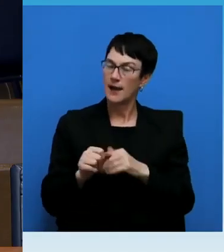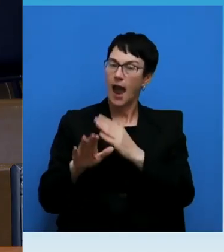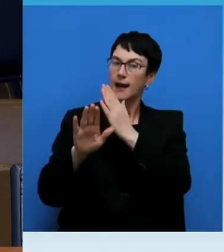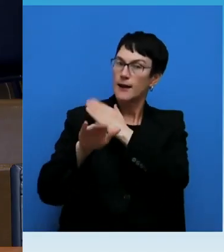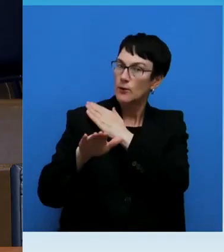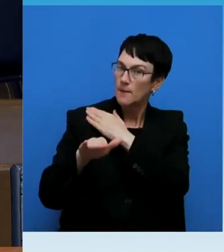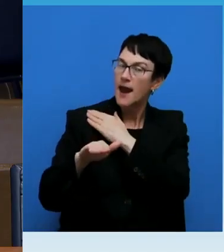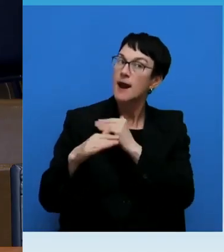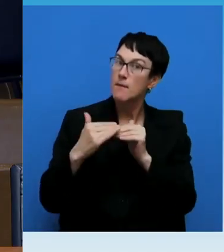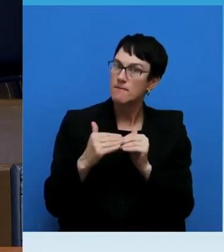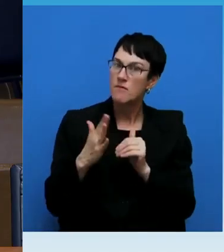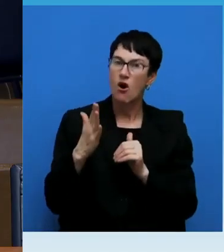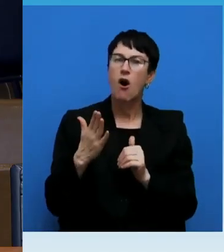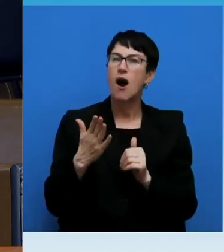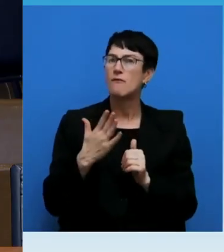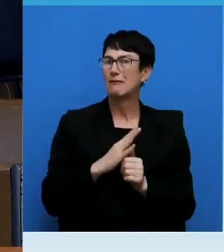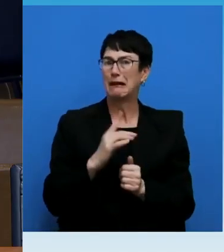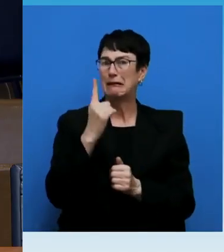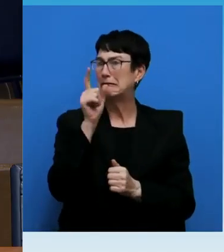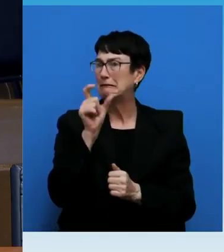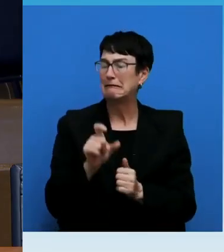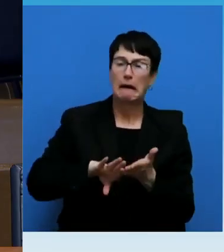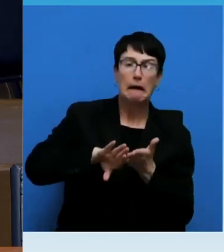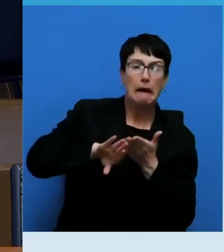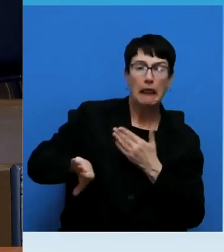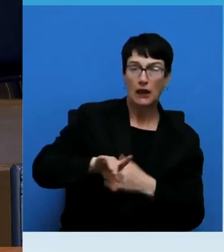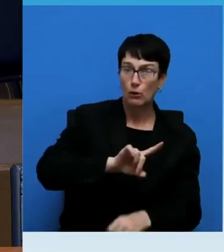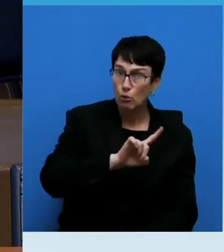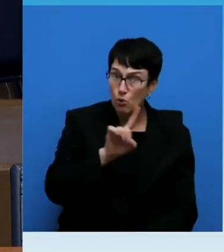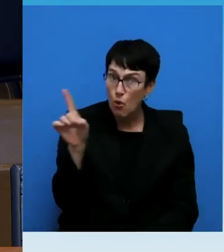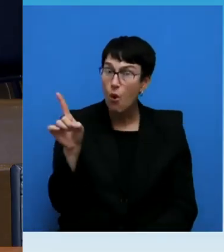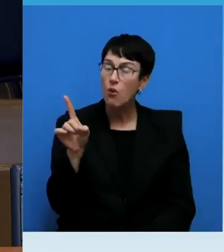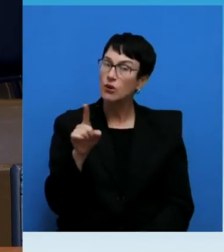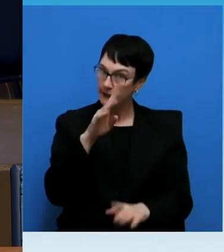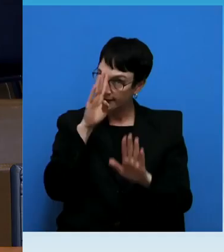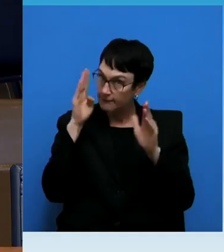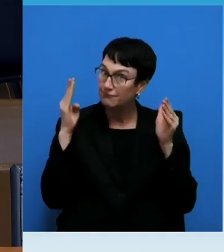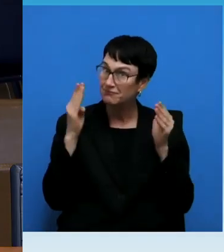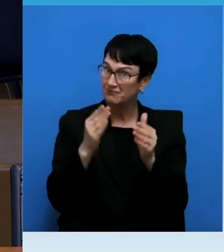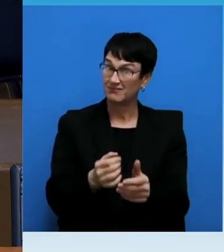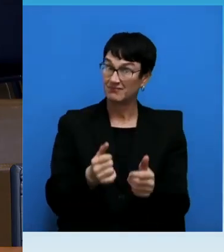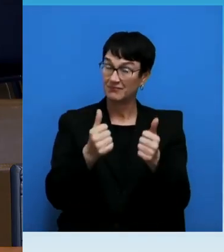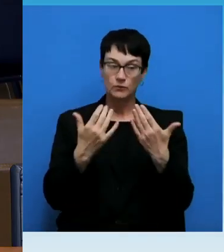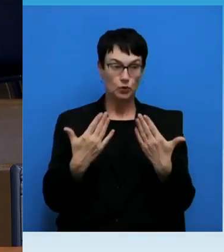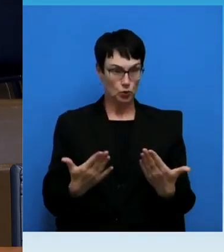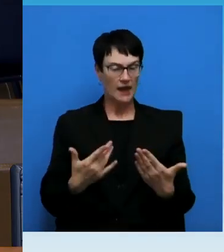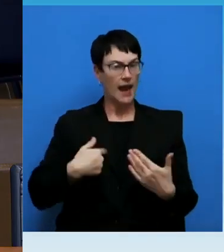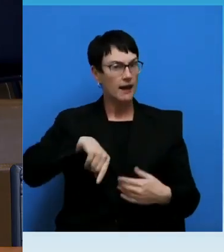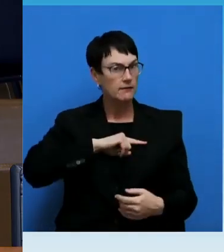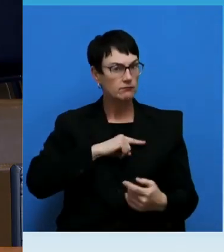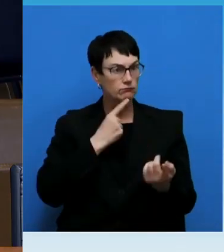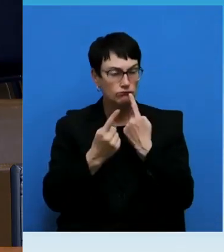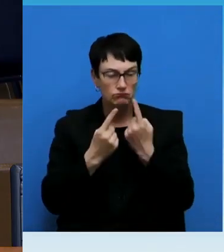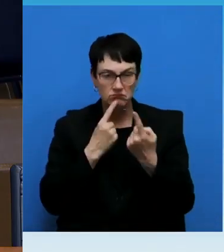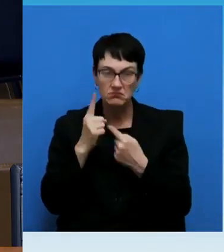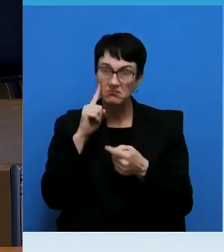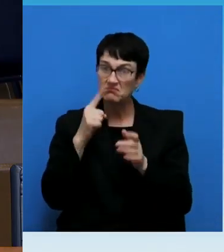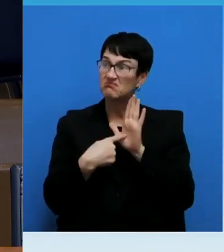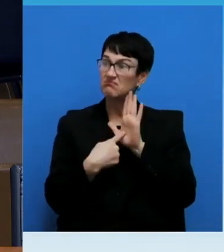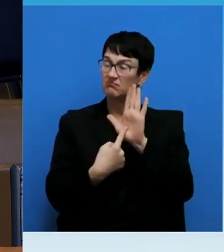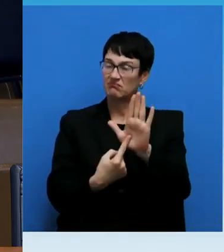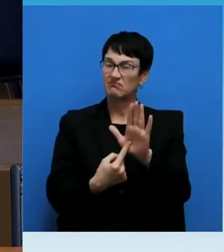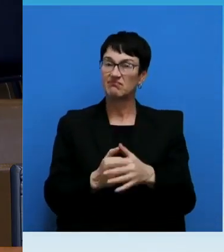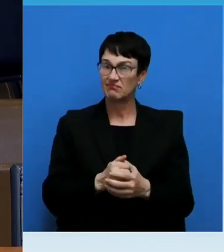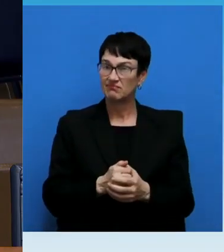is left behind. Today's discussions have reaffirmed that progress is not only possible, but it is already